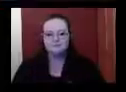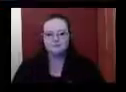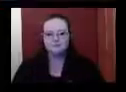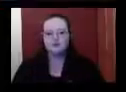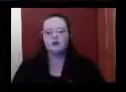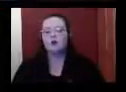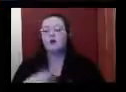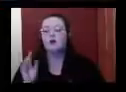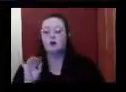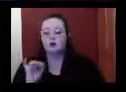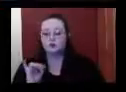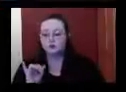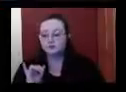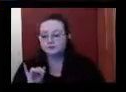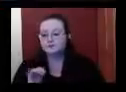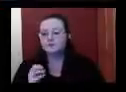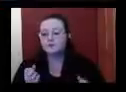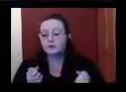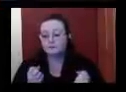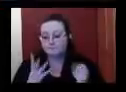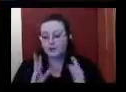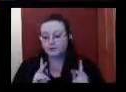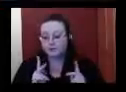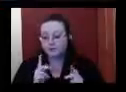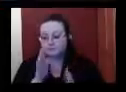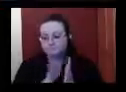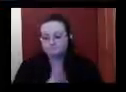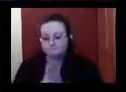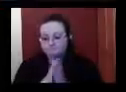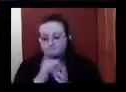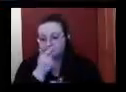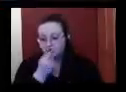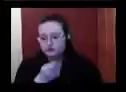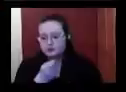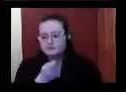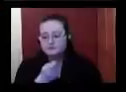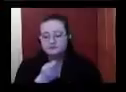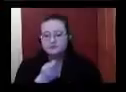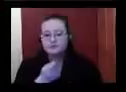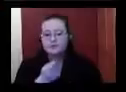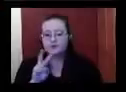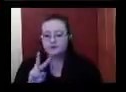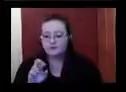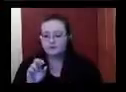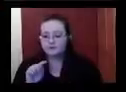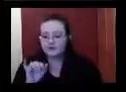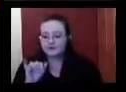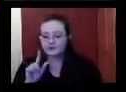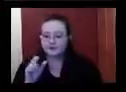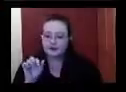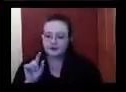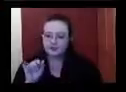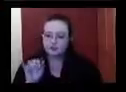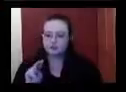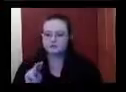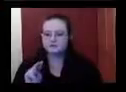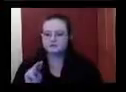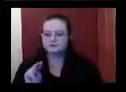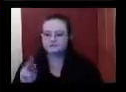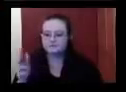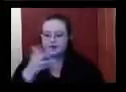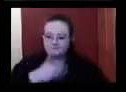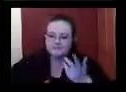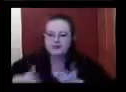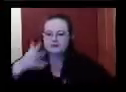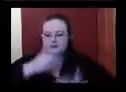One of the things that people are very interested in is ventilation systems. All of our schools have